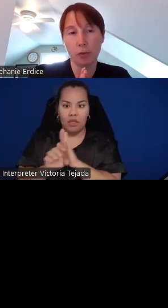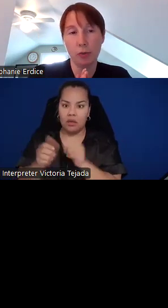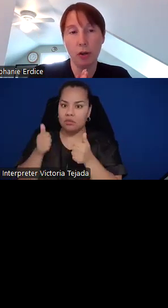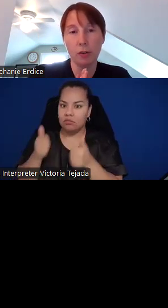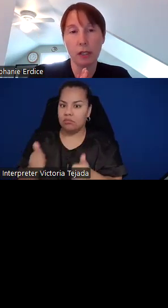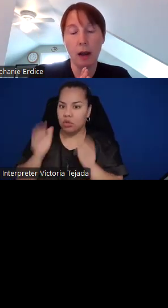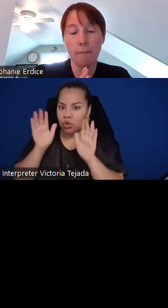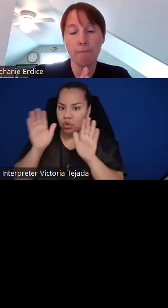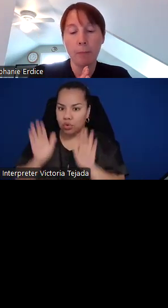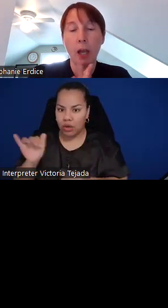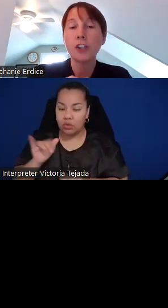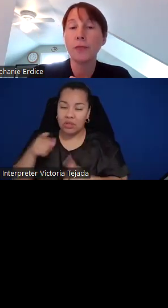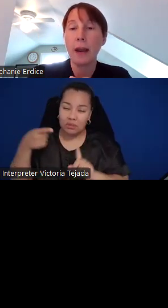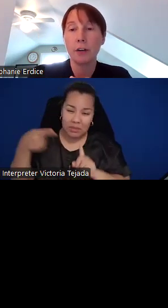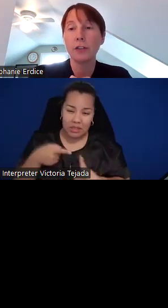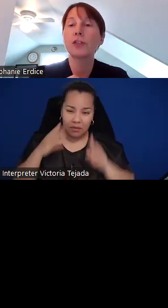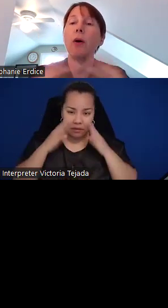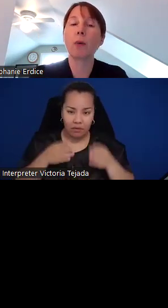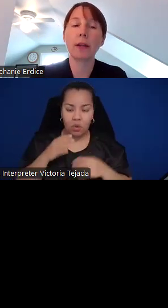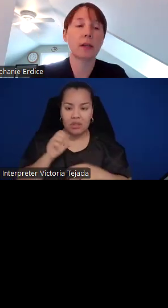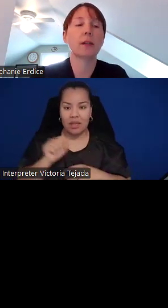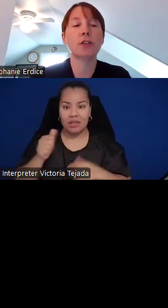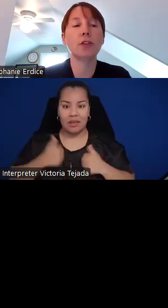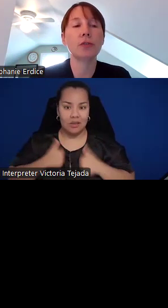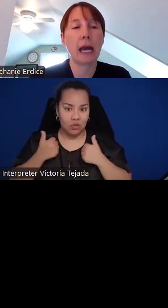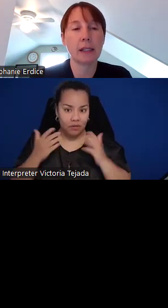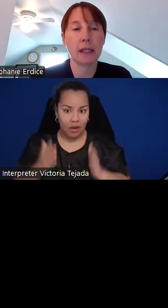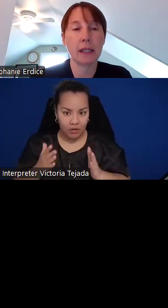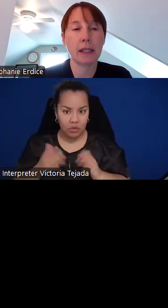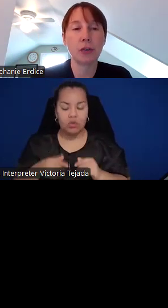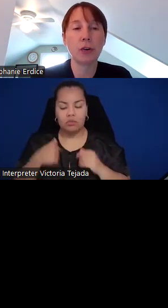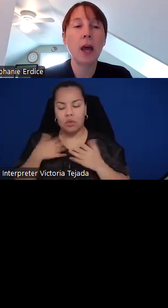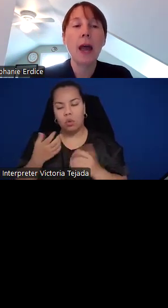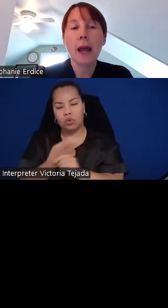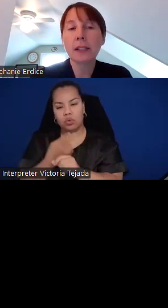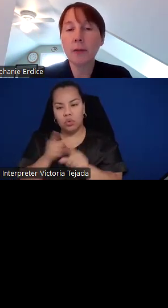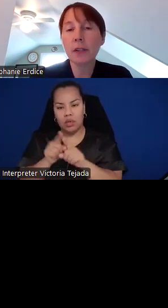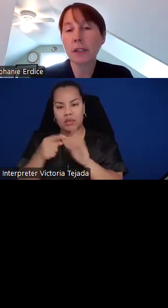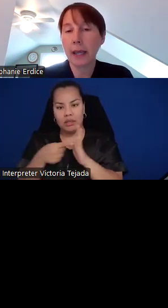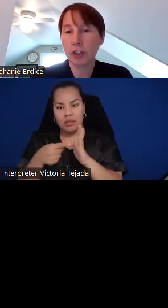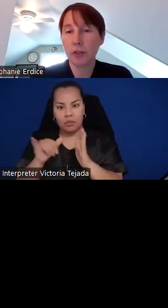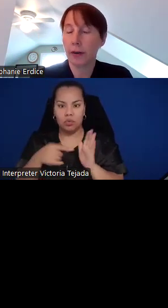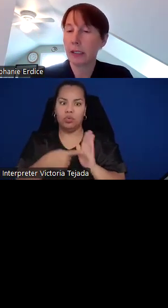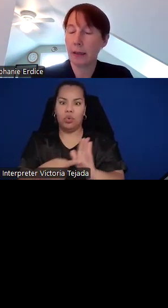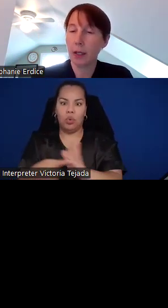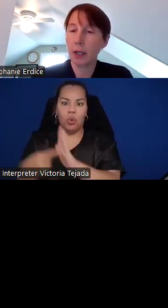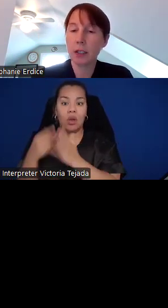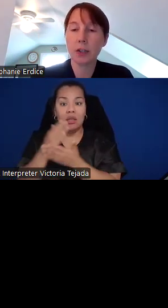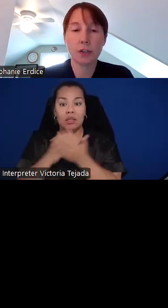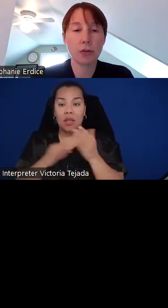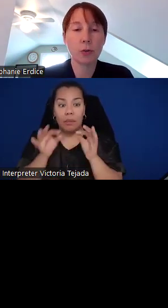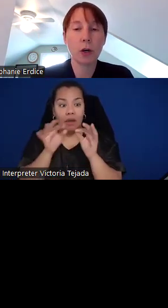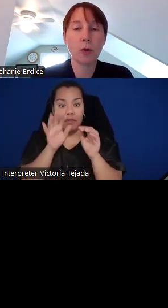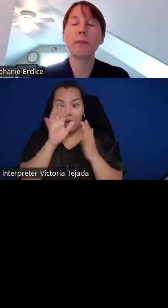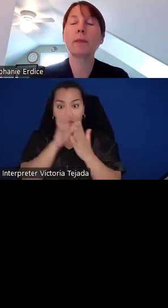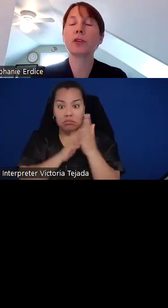working with sexual assault survivors. So I wanted to use that as an example too. And some of this language is very similar